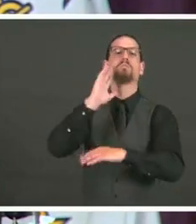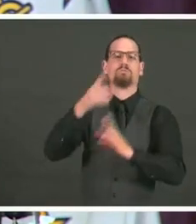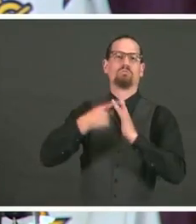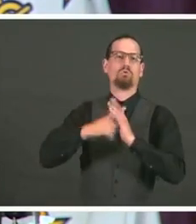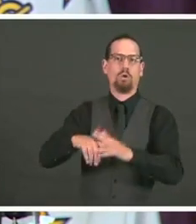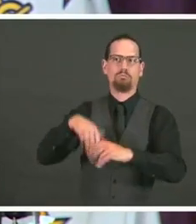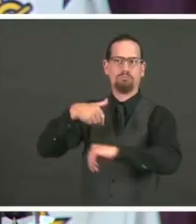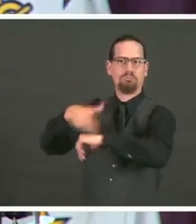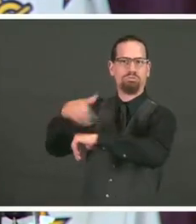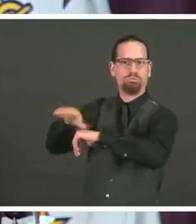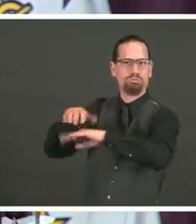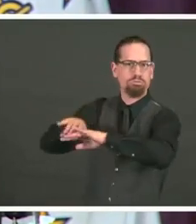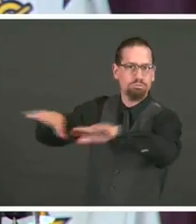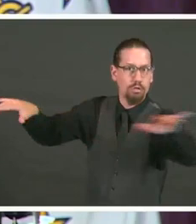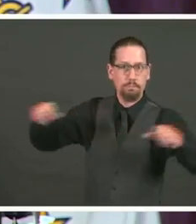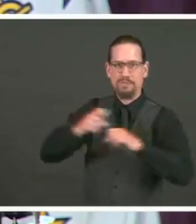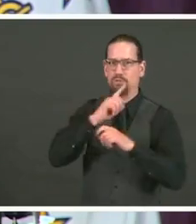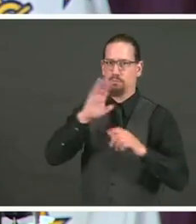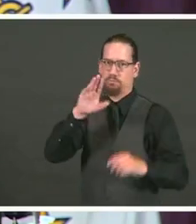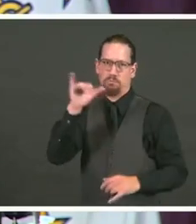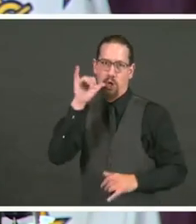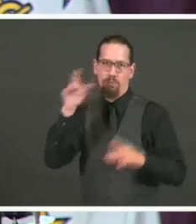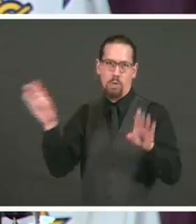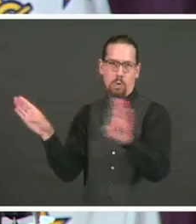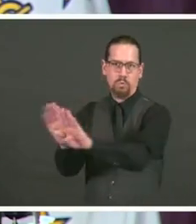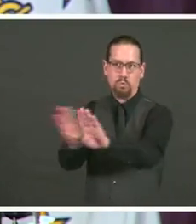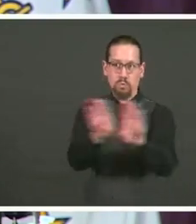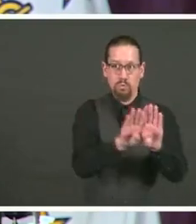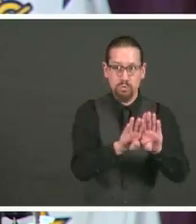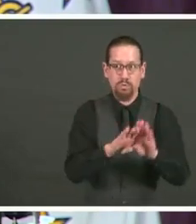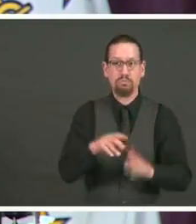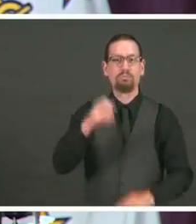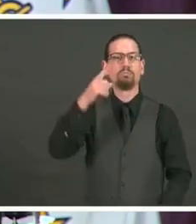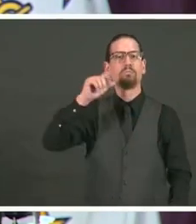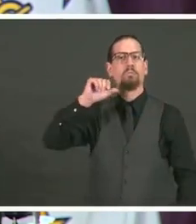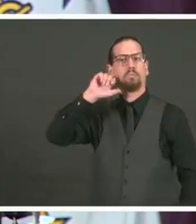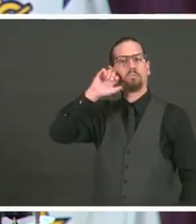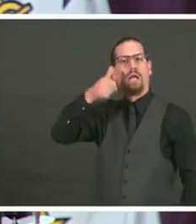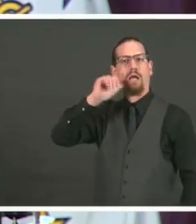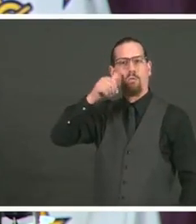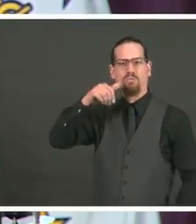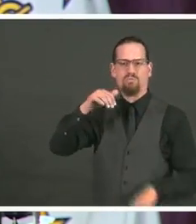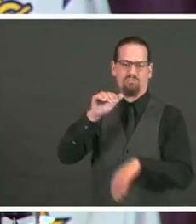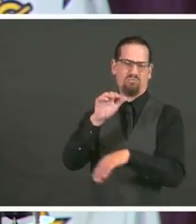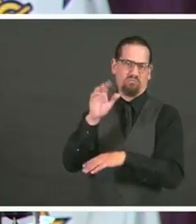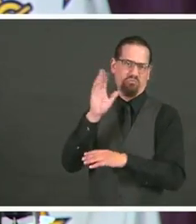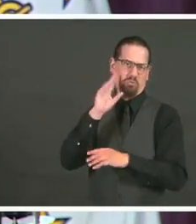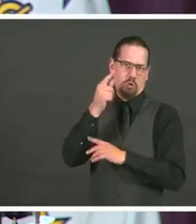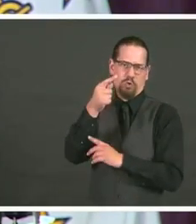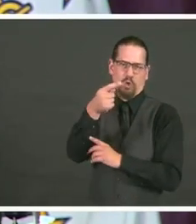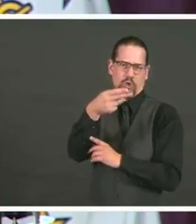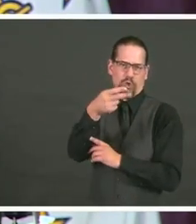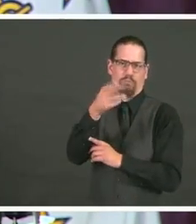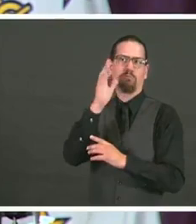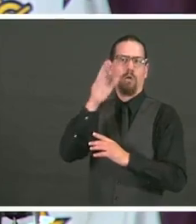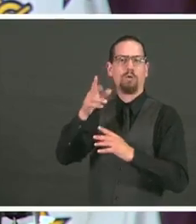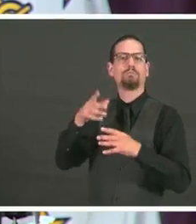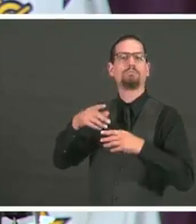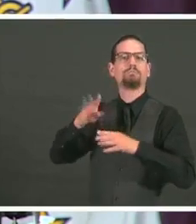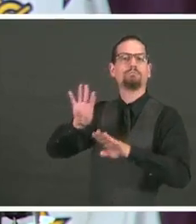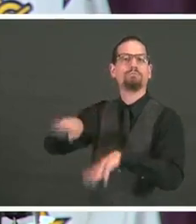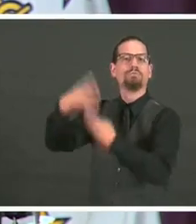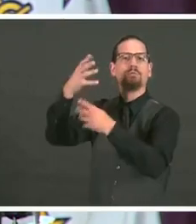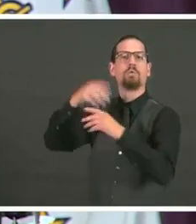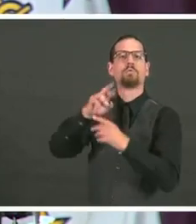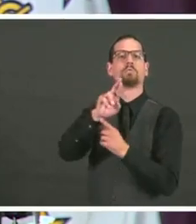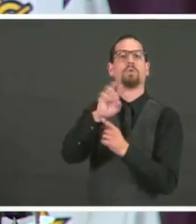the details around exactly how we'll enforce it, what will be the penalty, and what your bar area should look like. But it's essentially going to